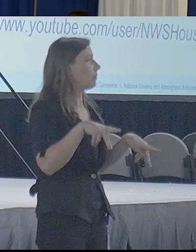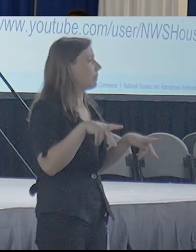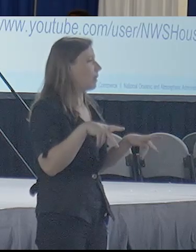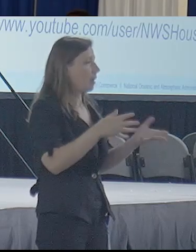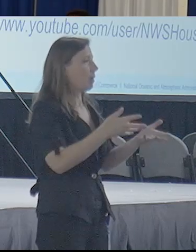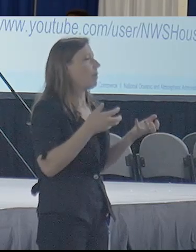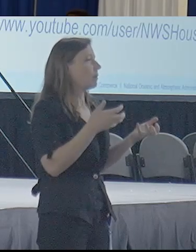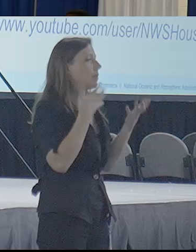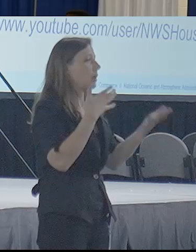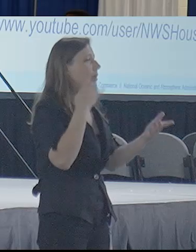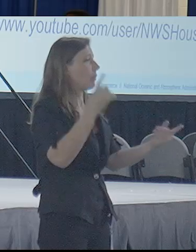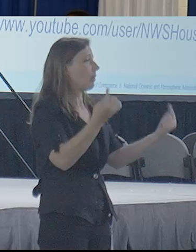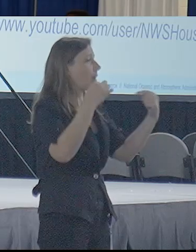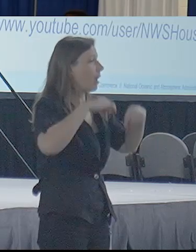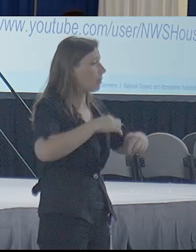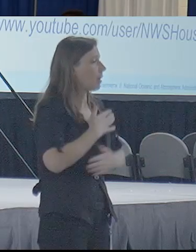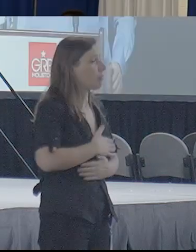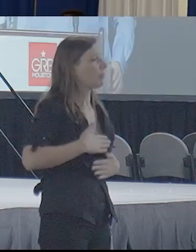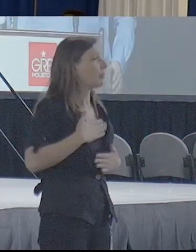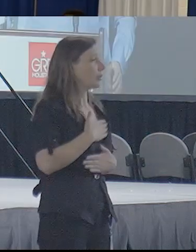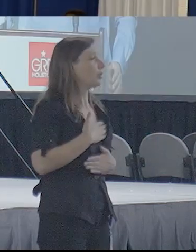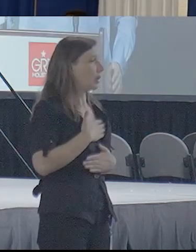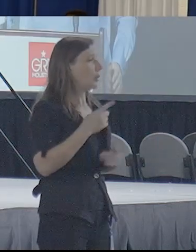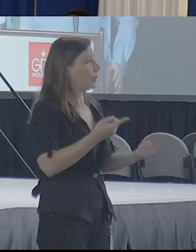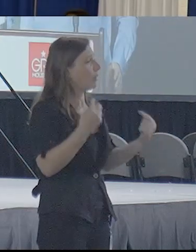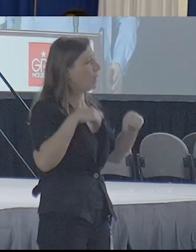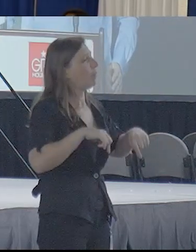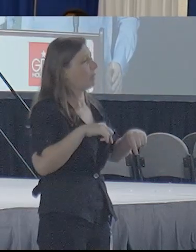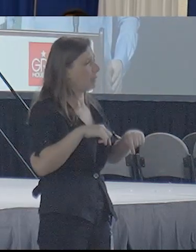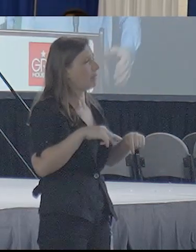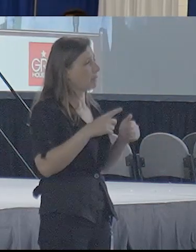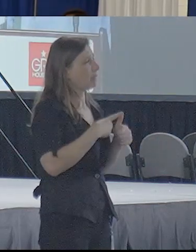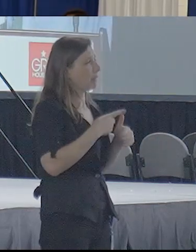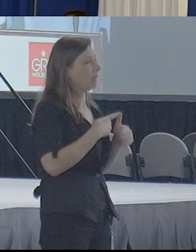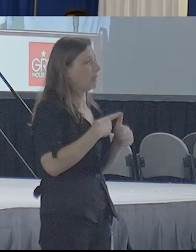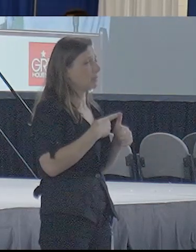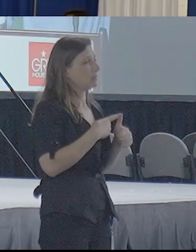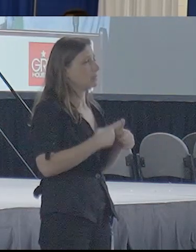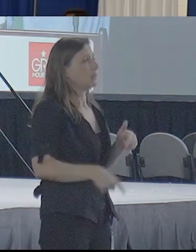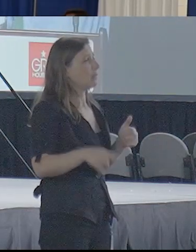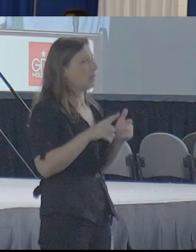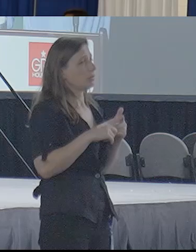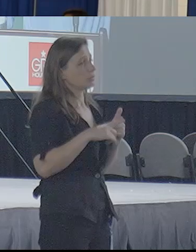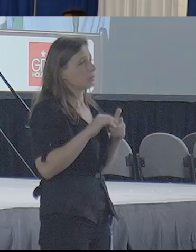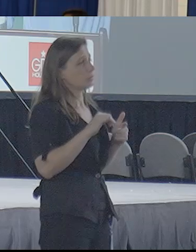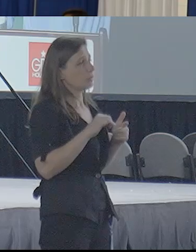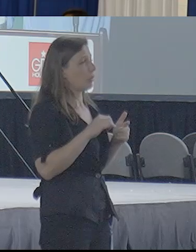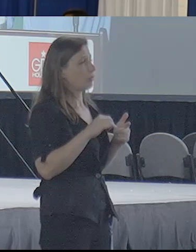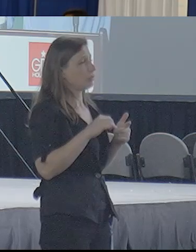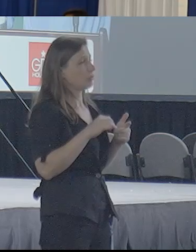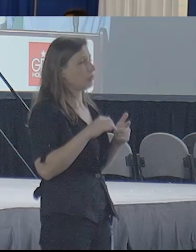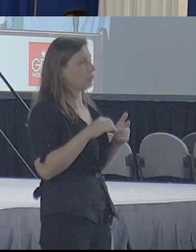to thank you for attending, and I appreciate you coming here, number one, and then number two, getting this information